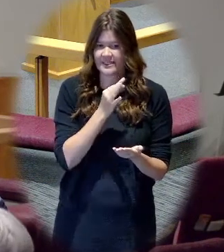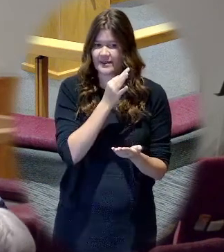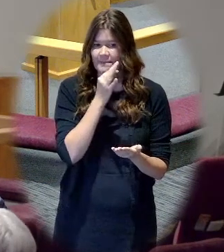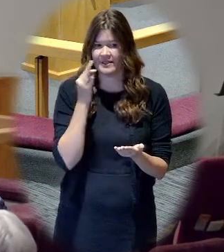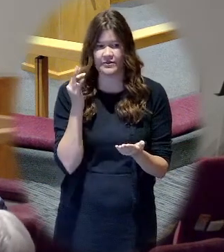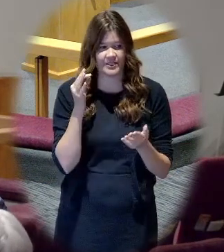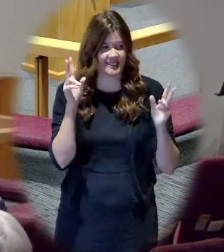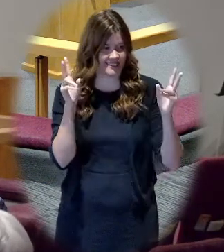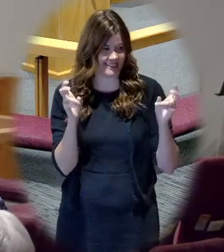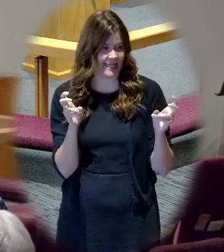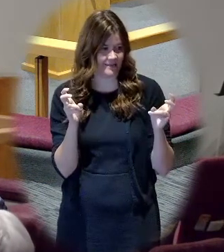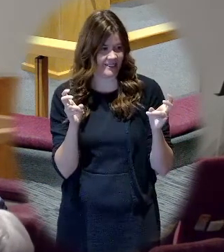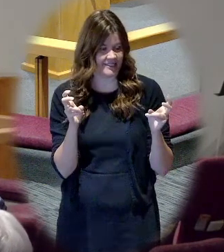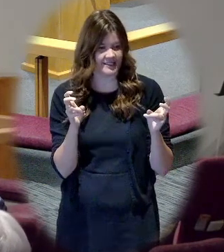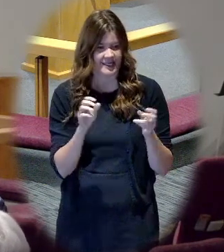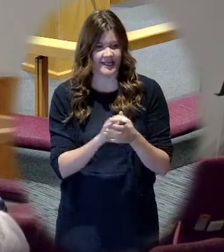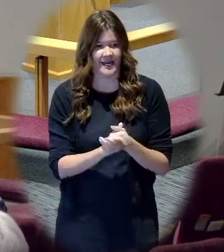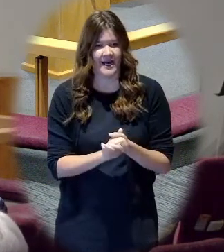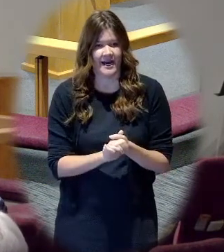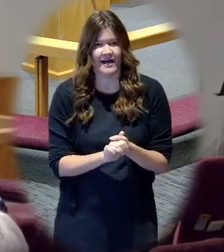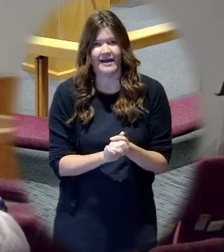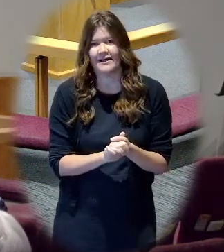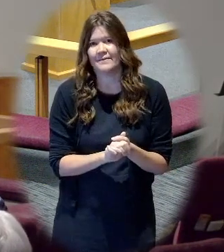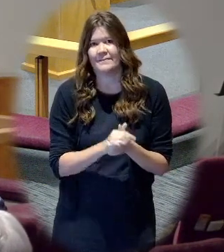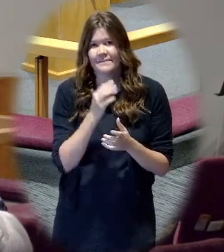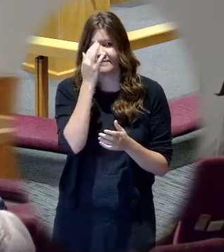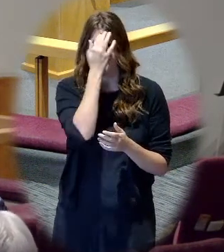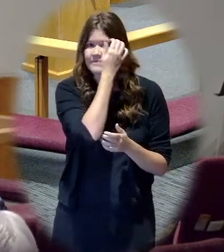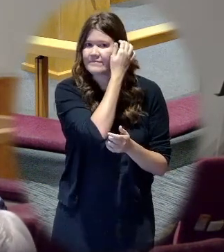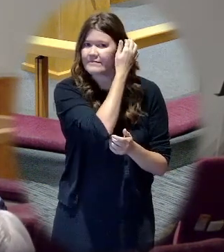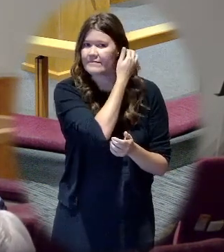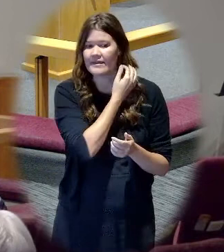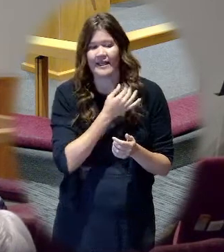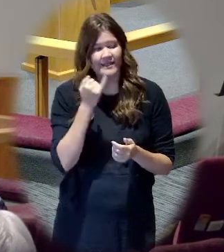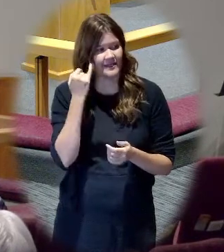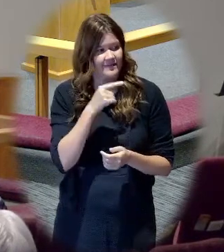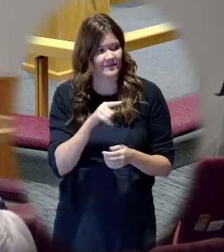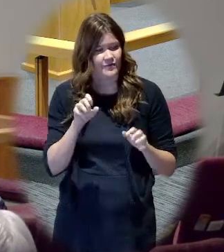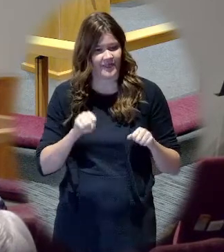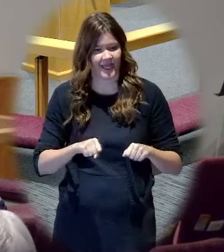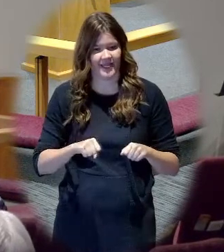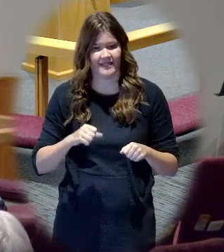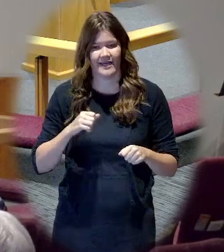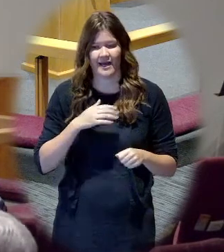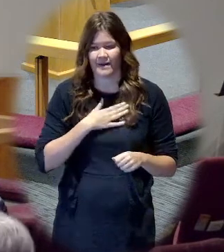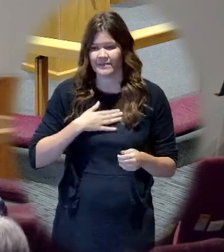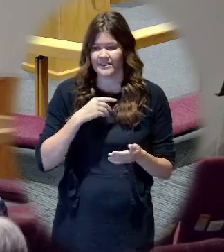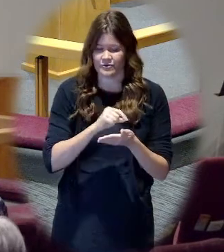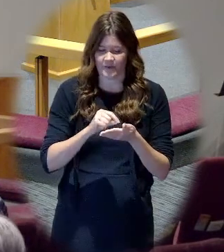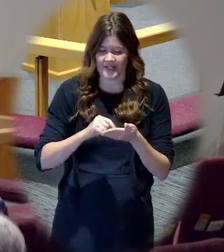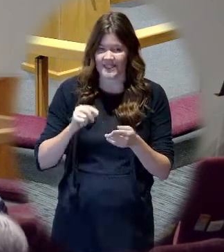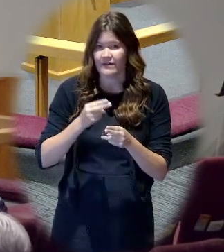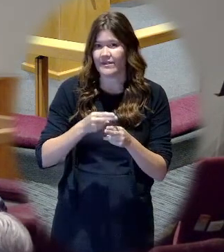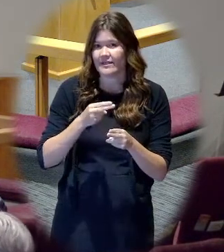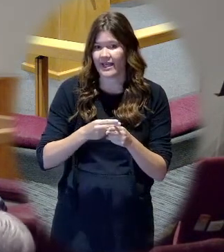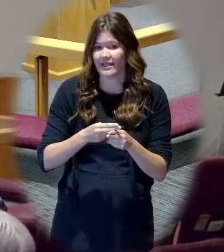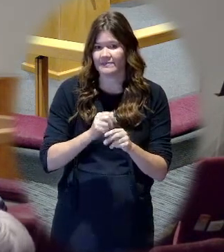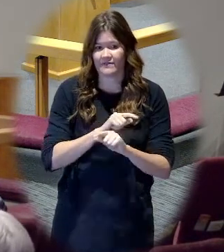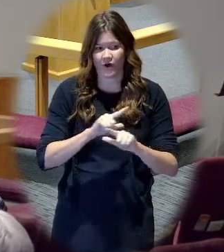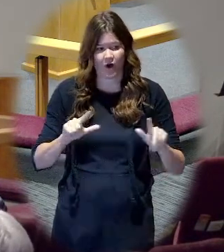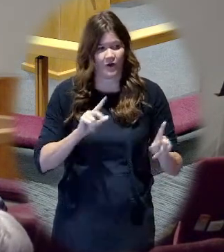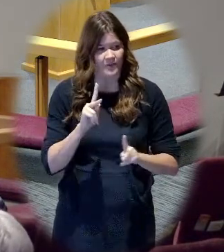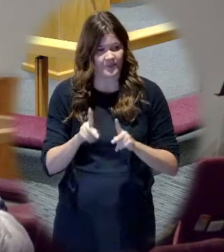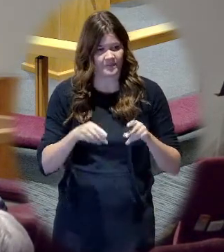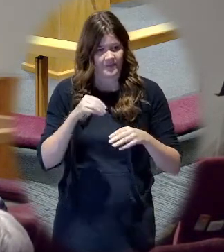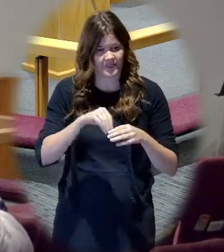those kinds of things. It's pretty self-explanatory there. If you don't mind, please just write the name of everybody in your